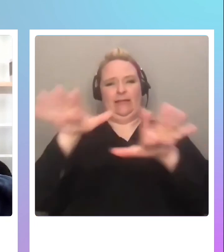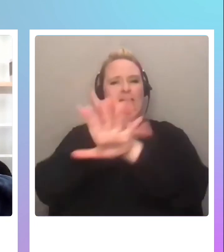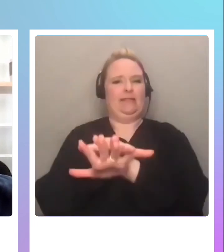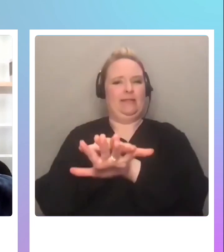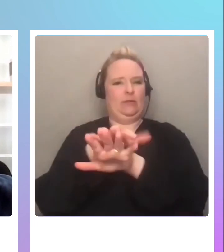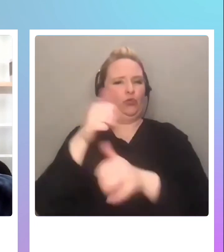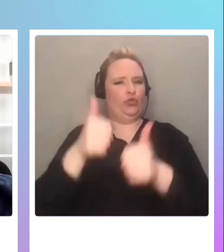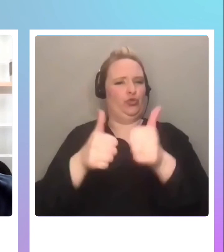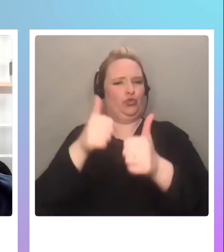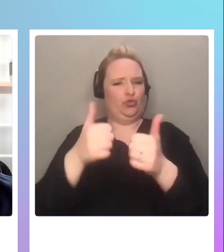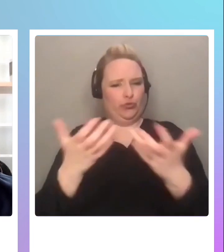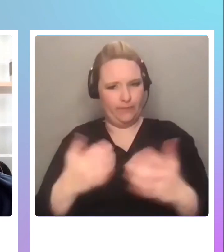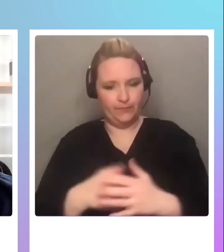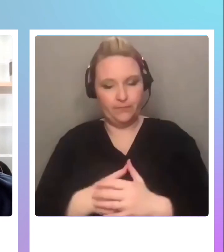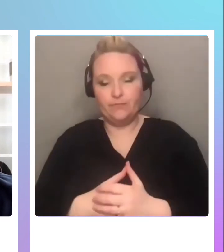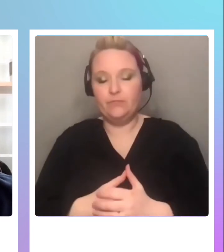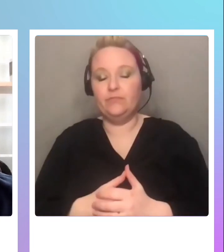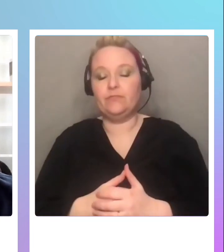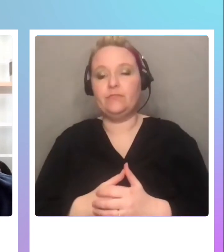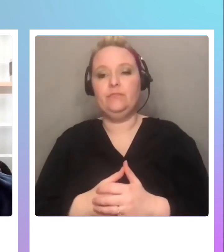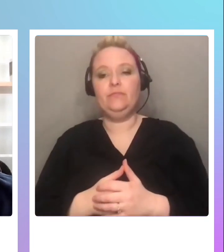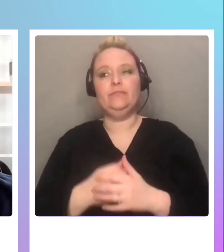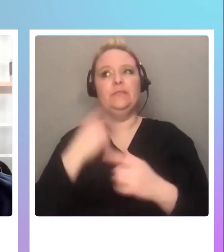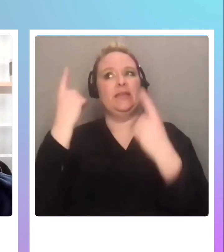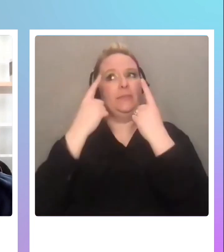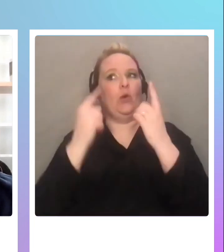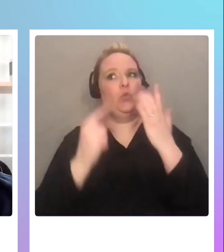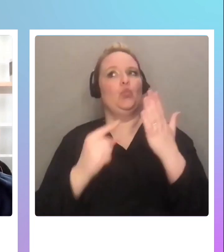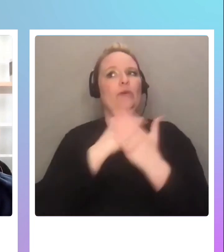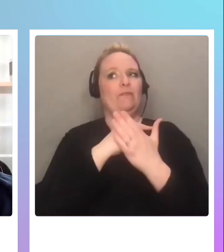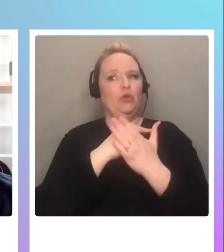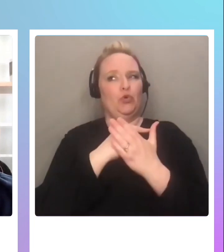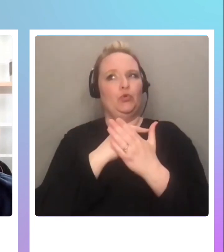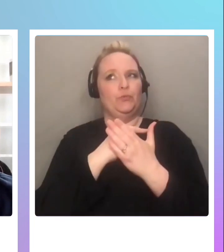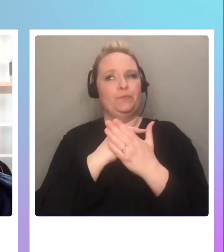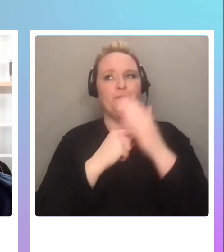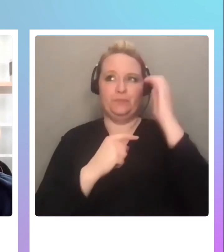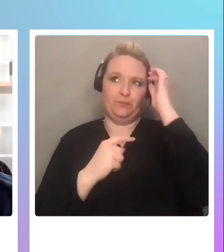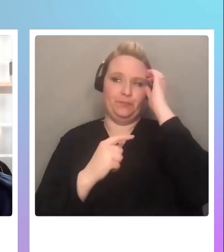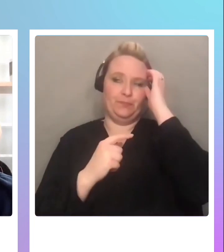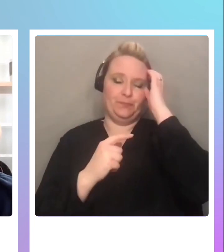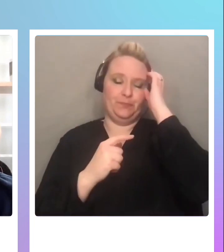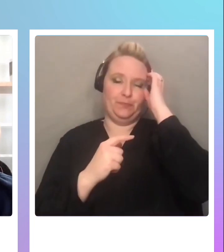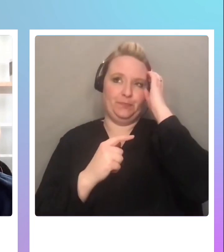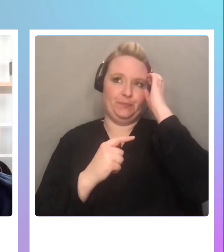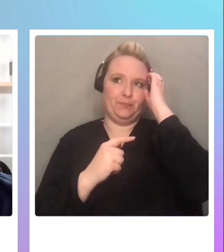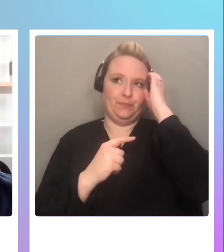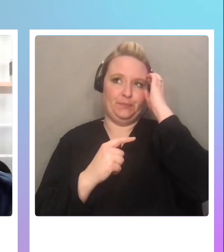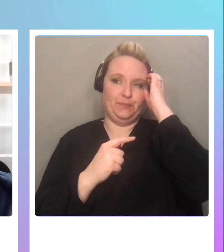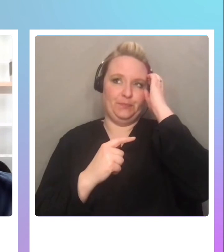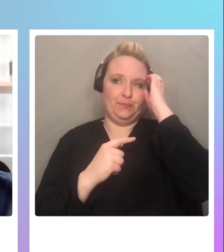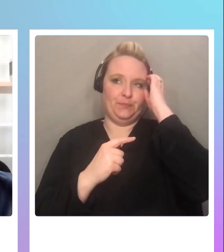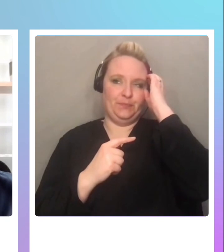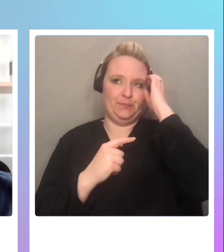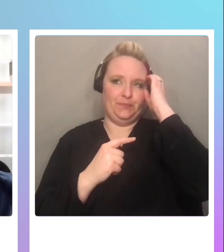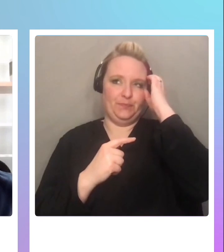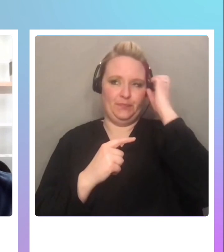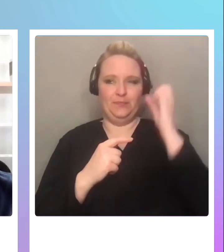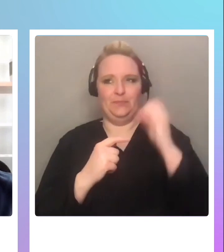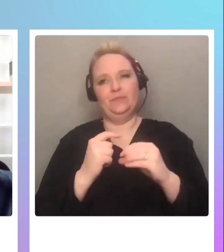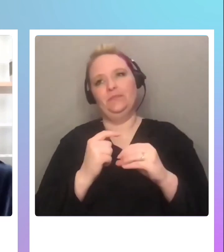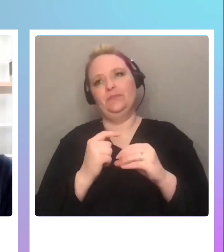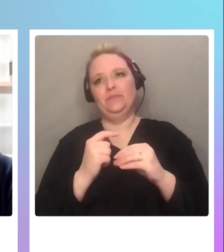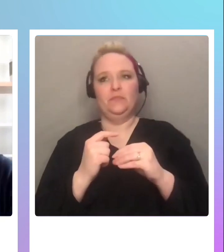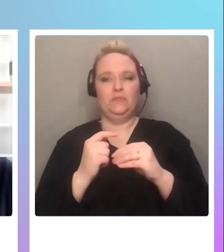Yeah, I think when it comes to a review, it becomes this thing of, I think there's really